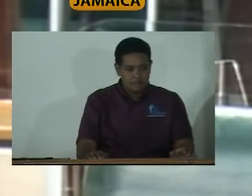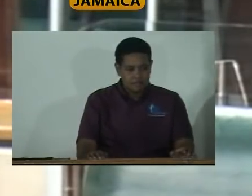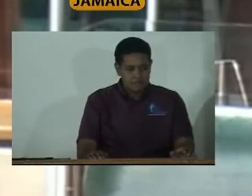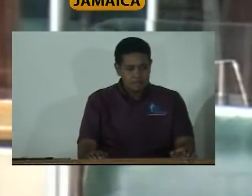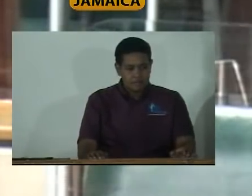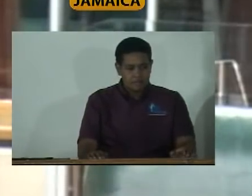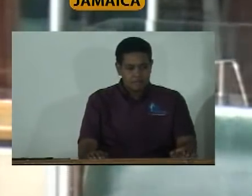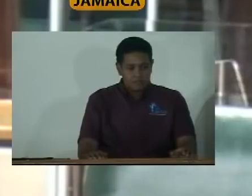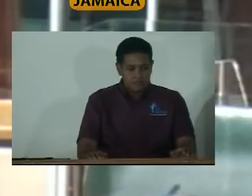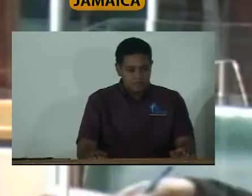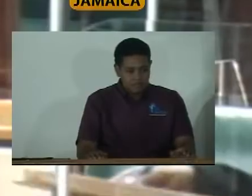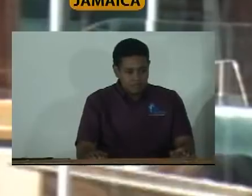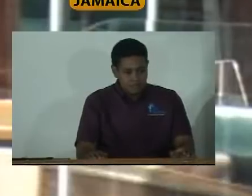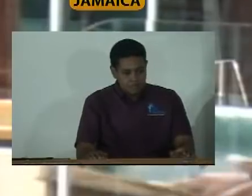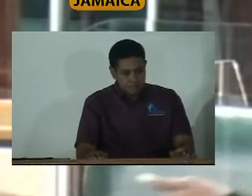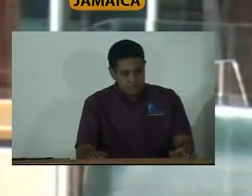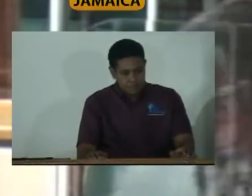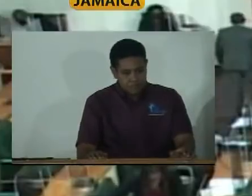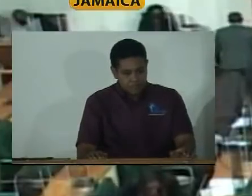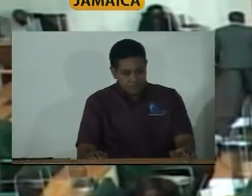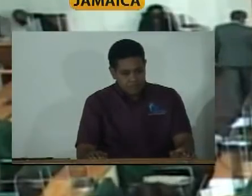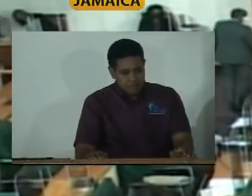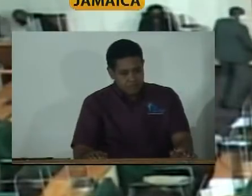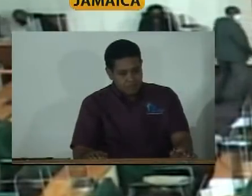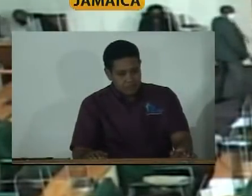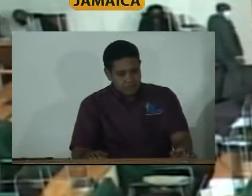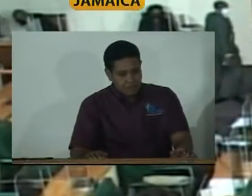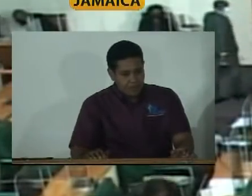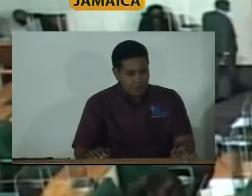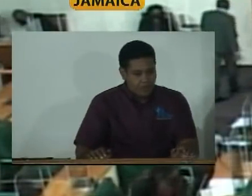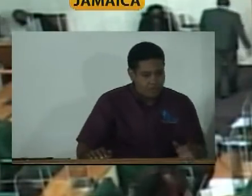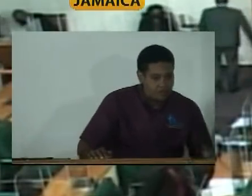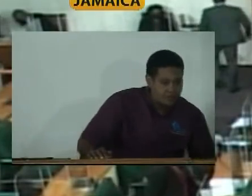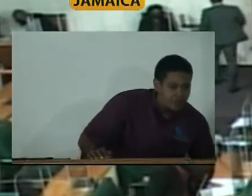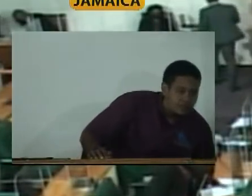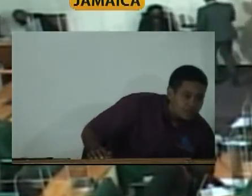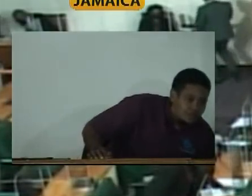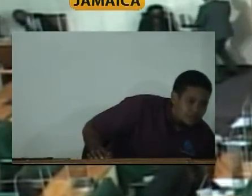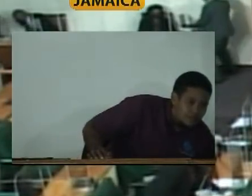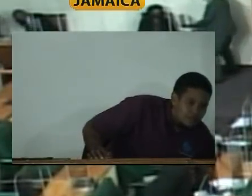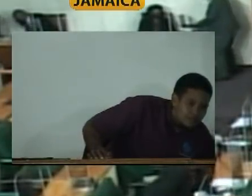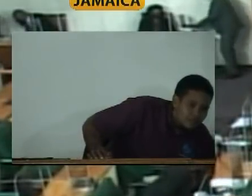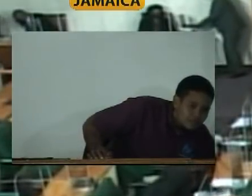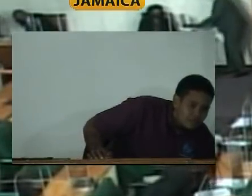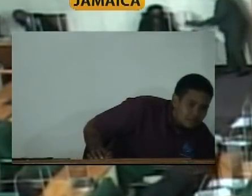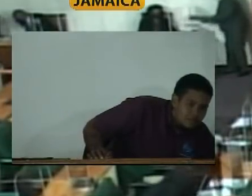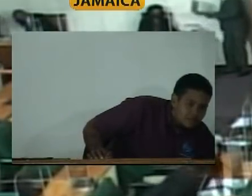Thank you, Senator Campbell Rodriguez.